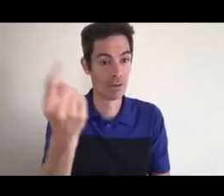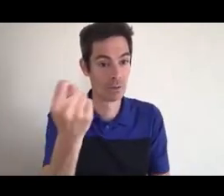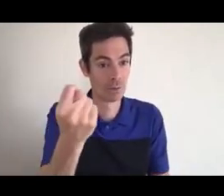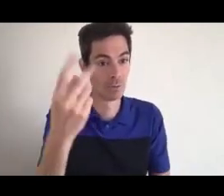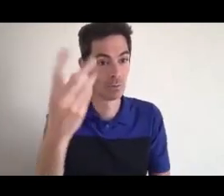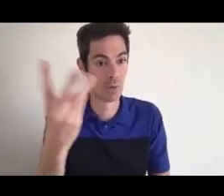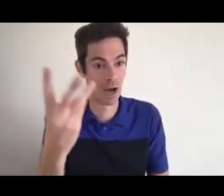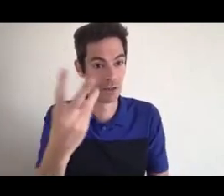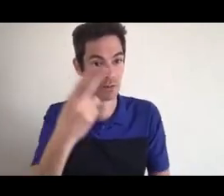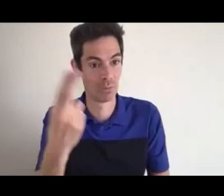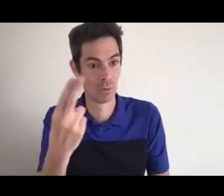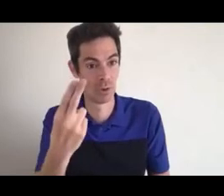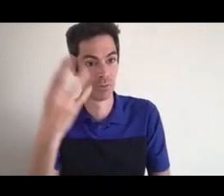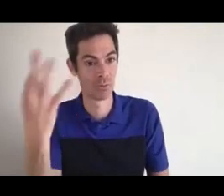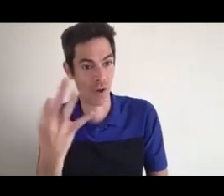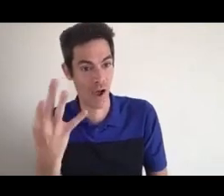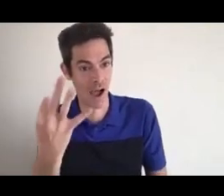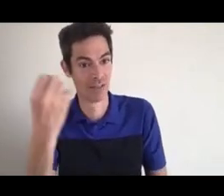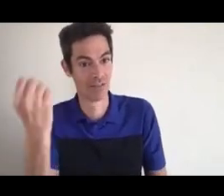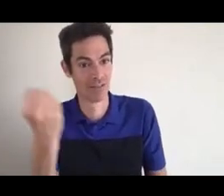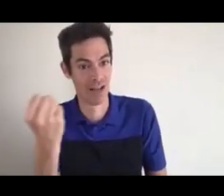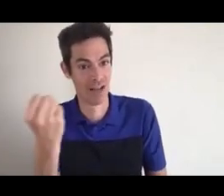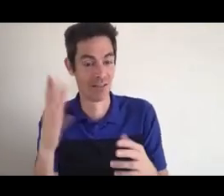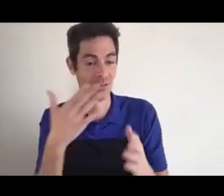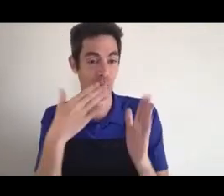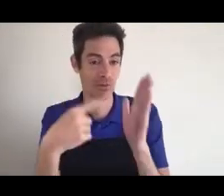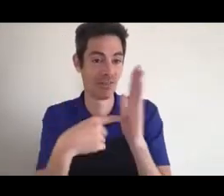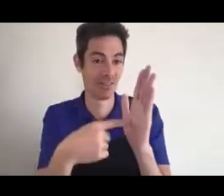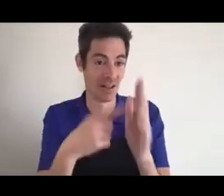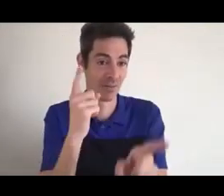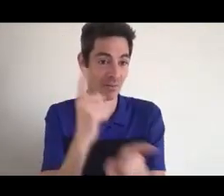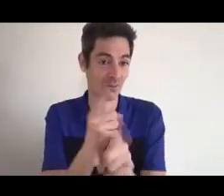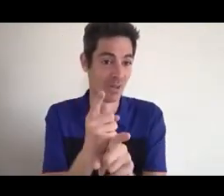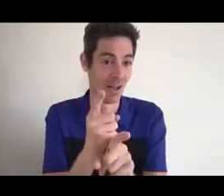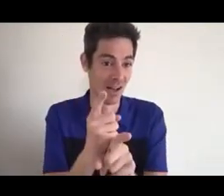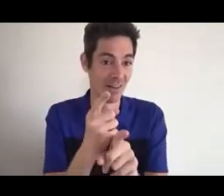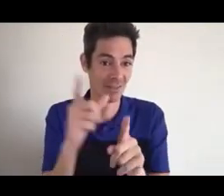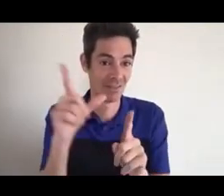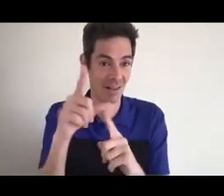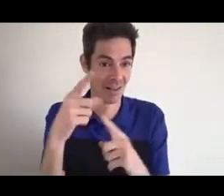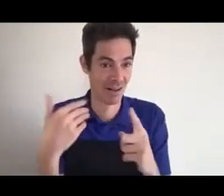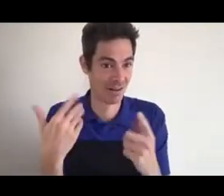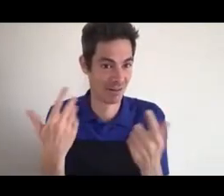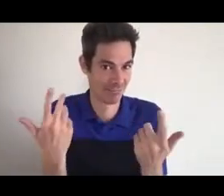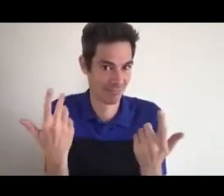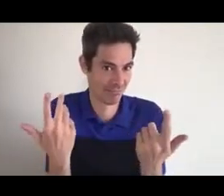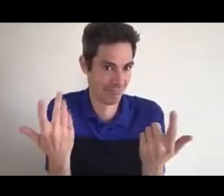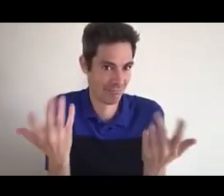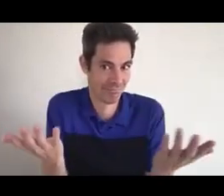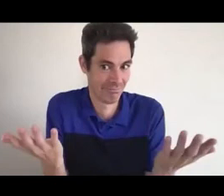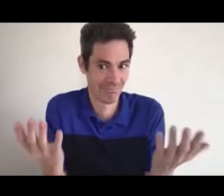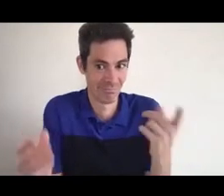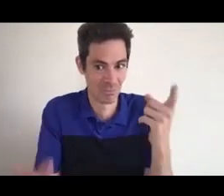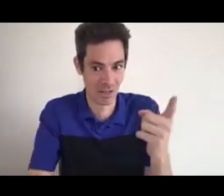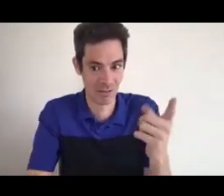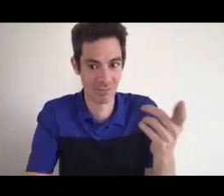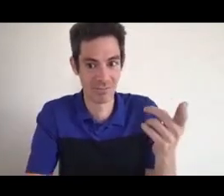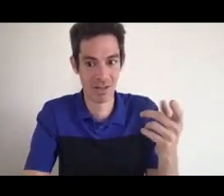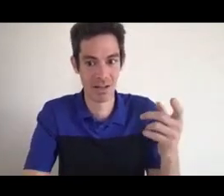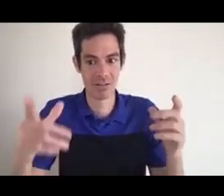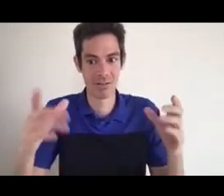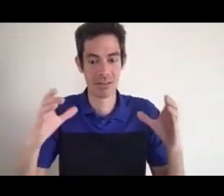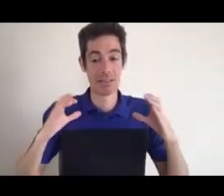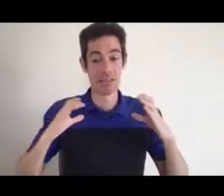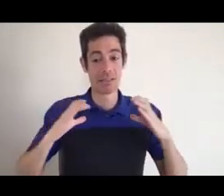Days of the week, Monday, Tuesday, Wednesday, Thursday, Friday, Saturday. So that's a good example of when it's right to use a lettered sign,